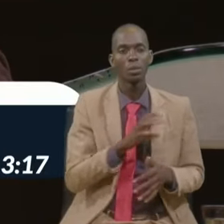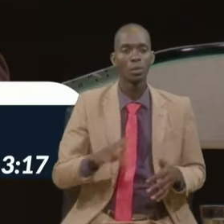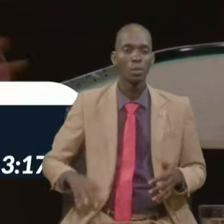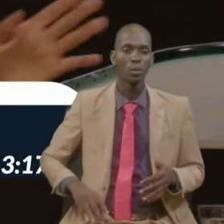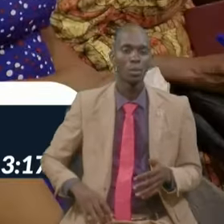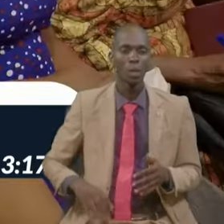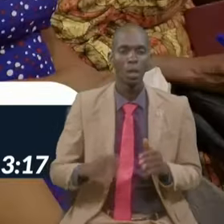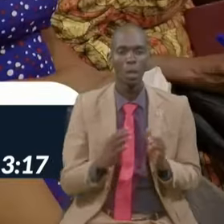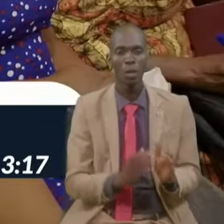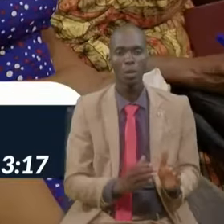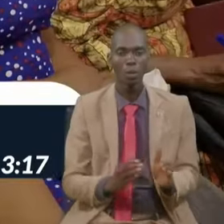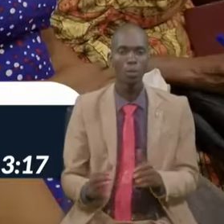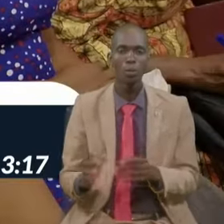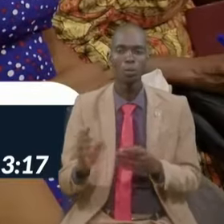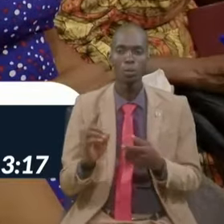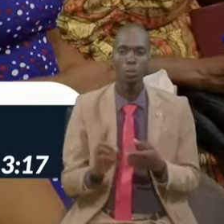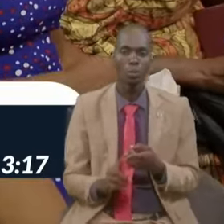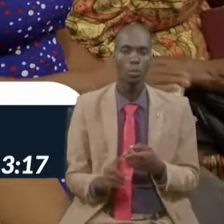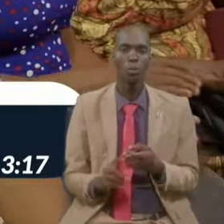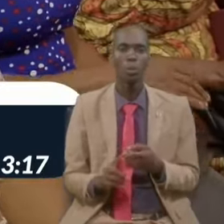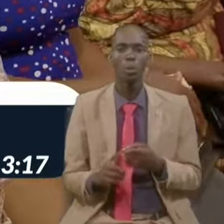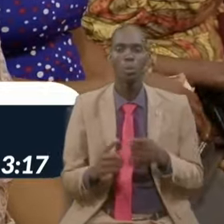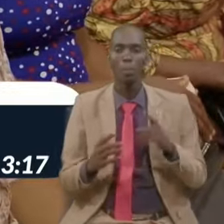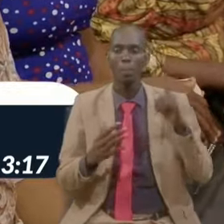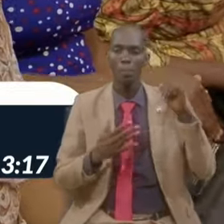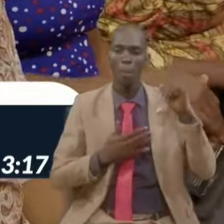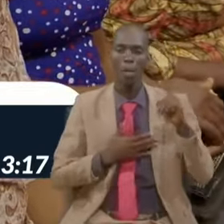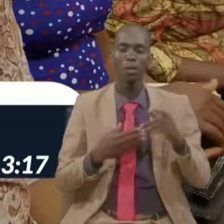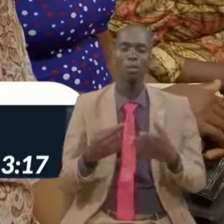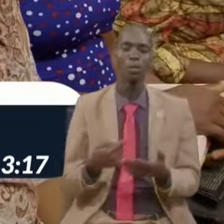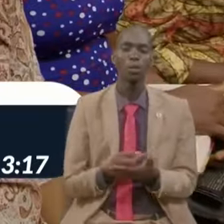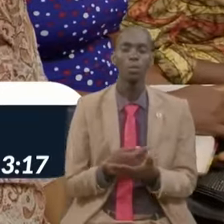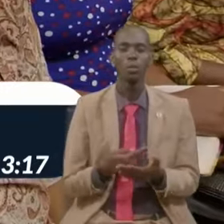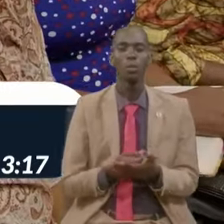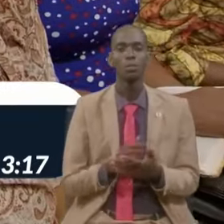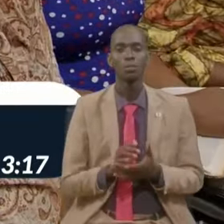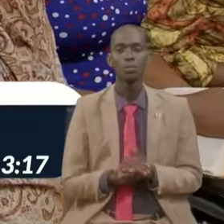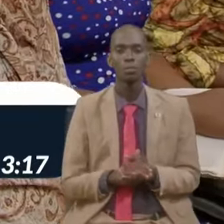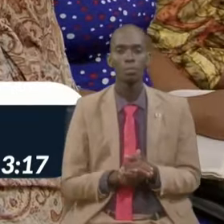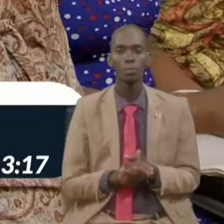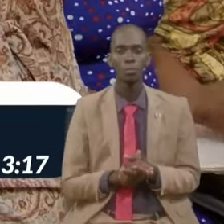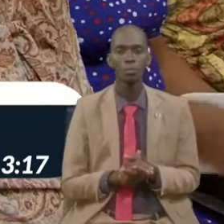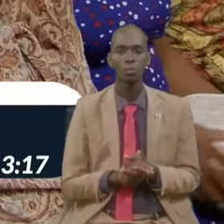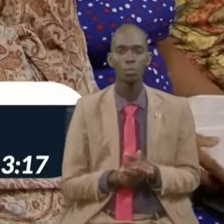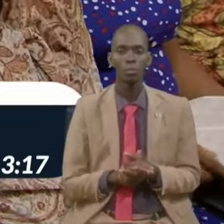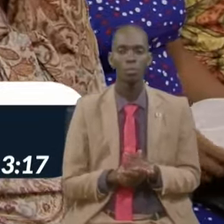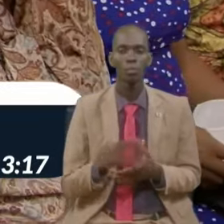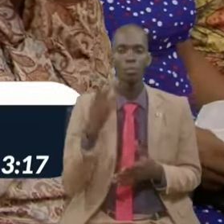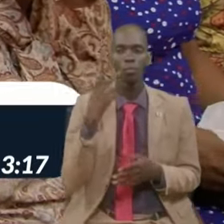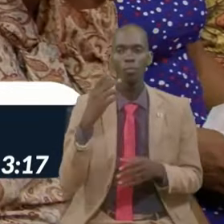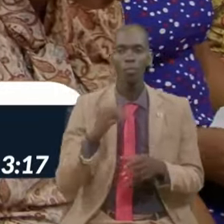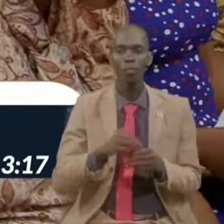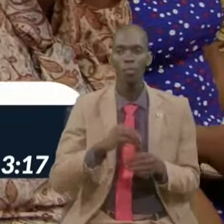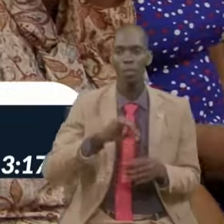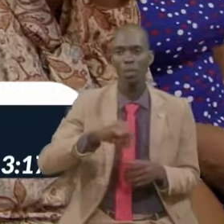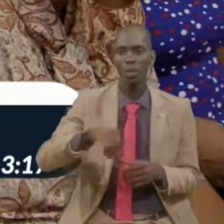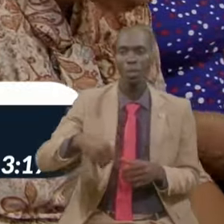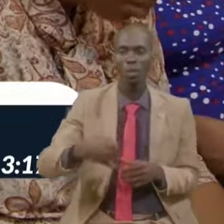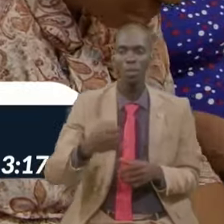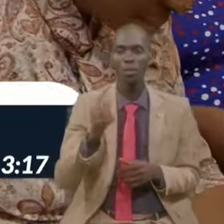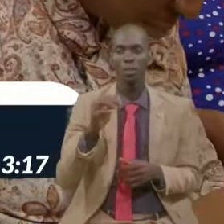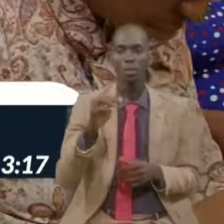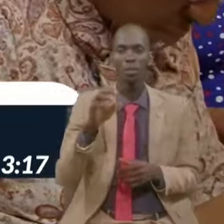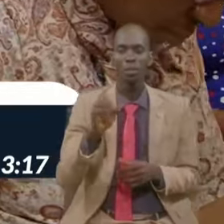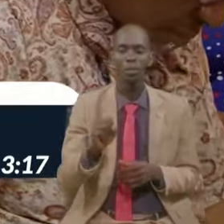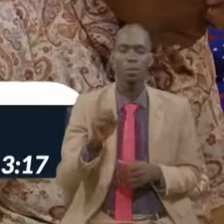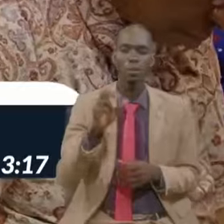Christ according to my gospel. We're looking at James chapter 3, verse